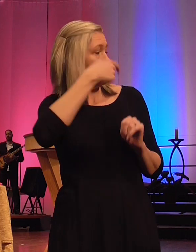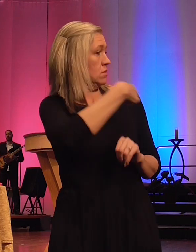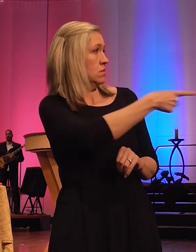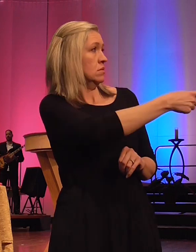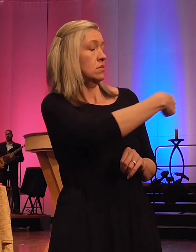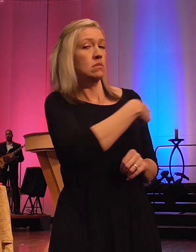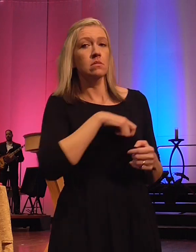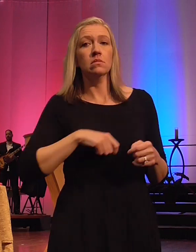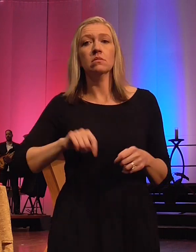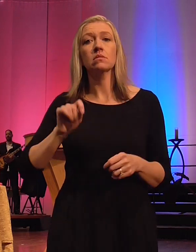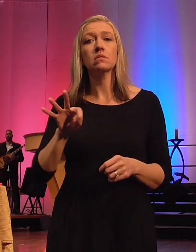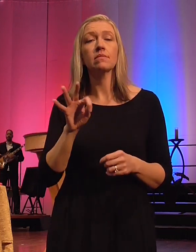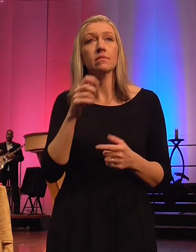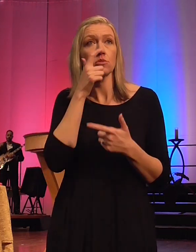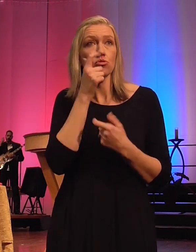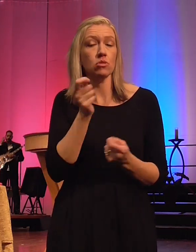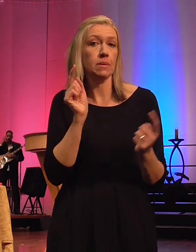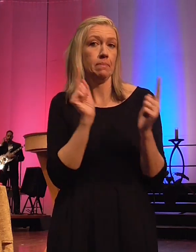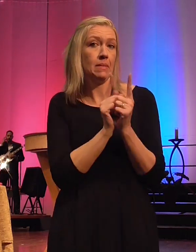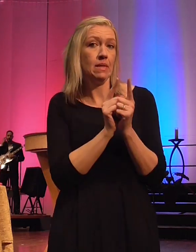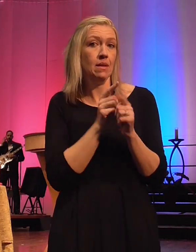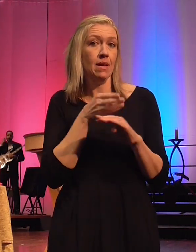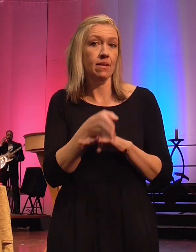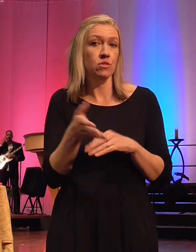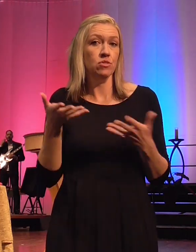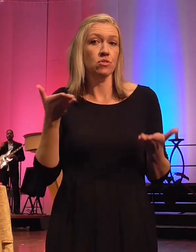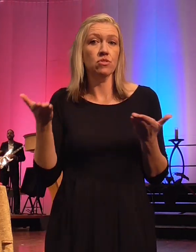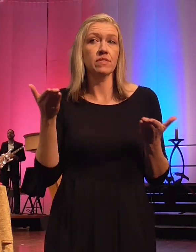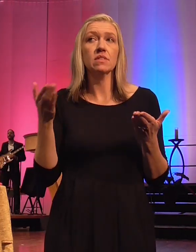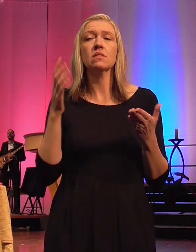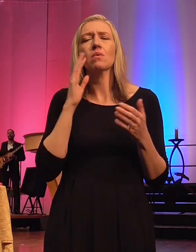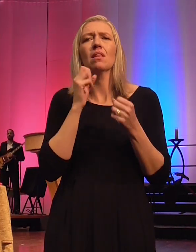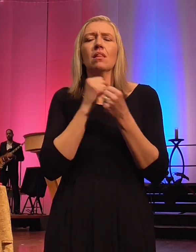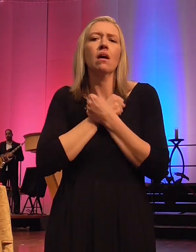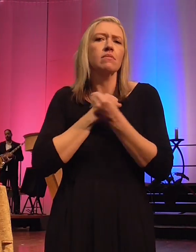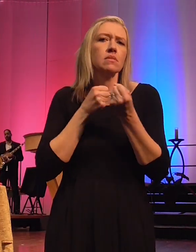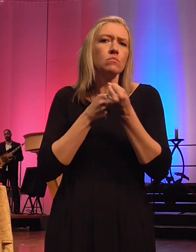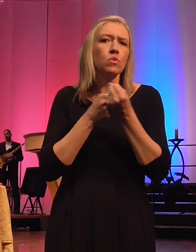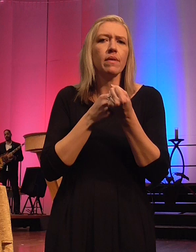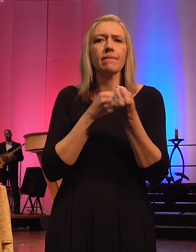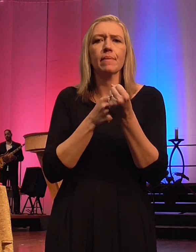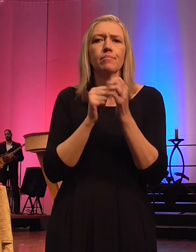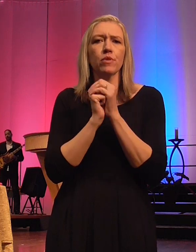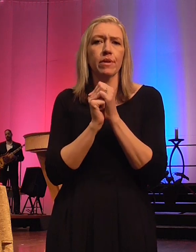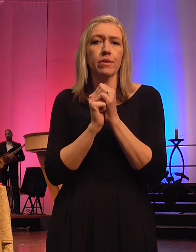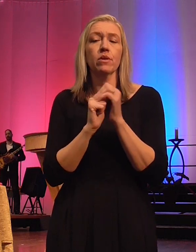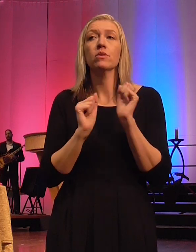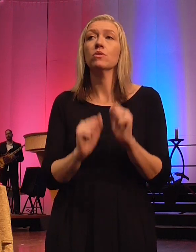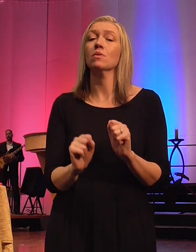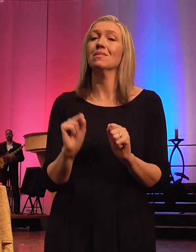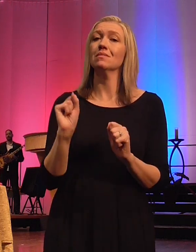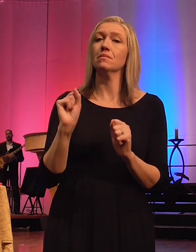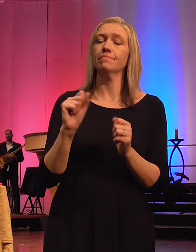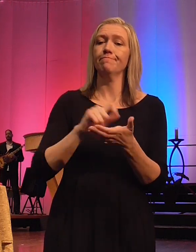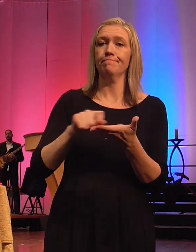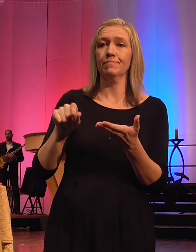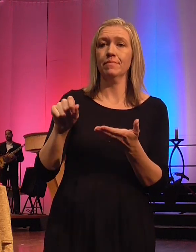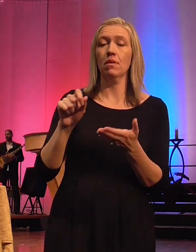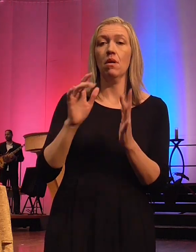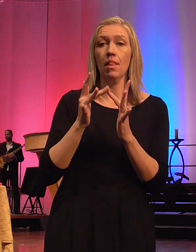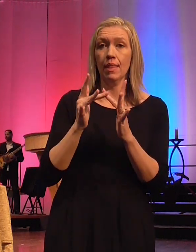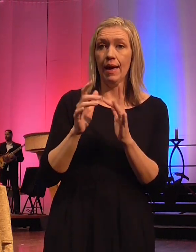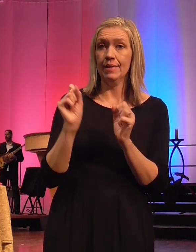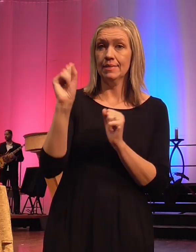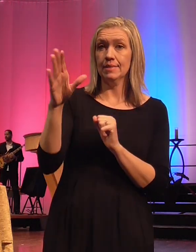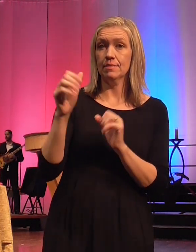to meet them after service, they would love to support you in an affirmative prayer. You can also submit a prayer request online, as